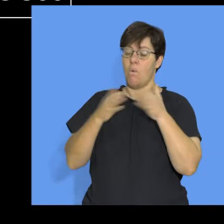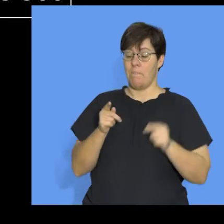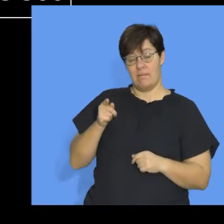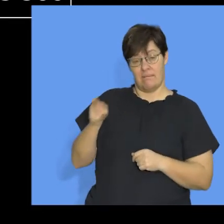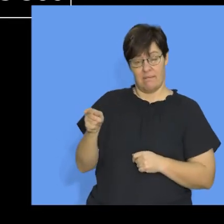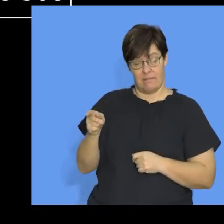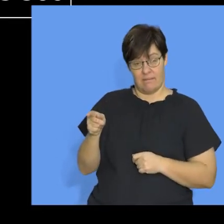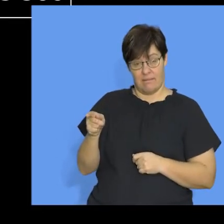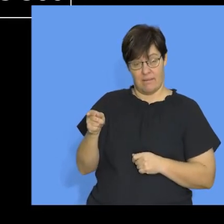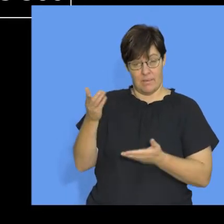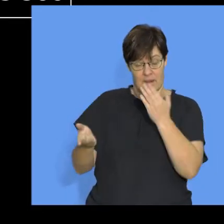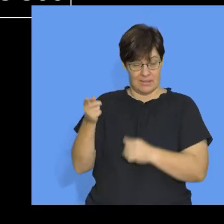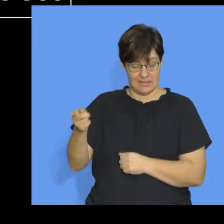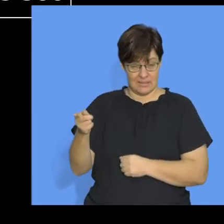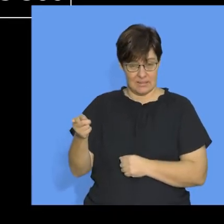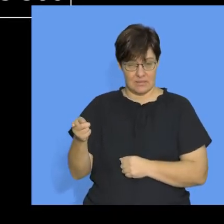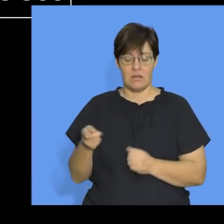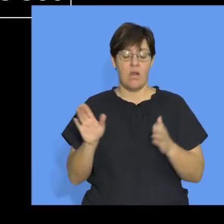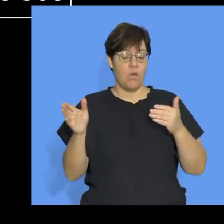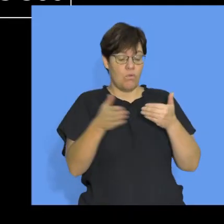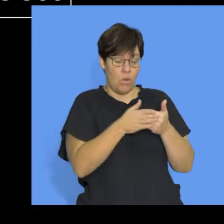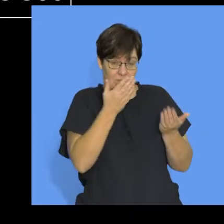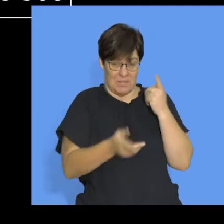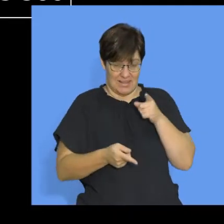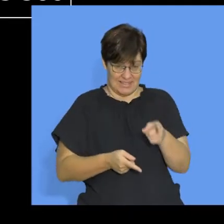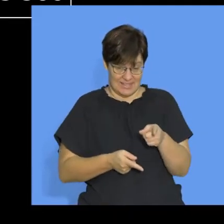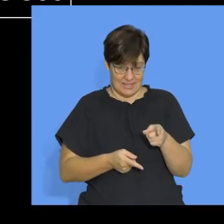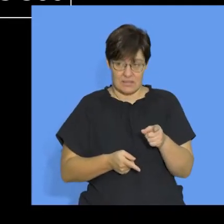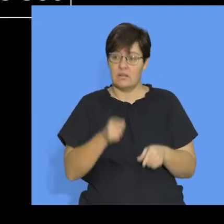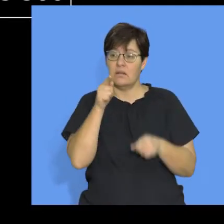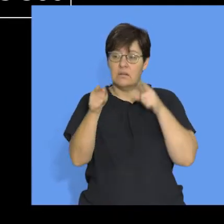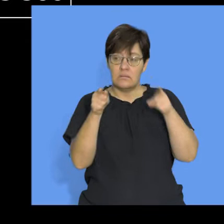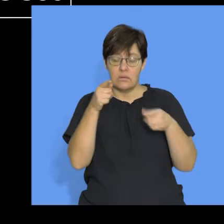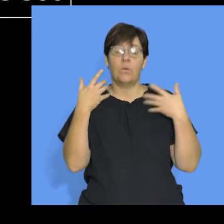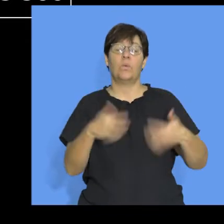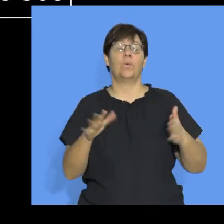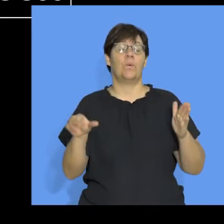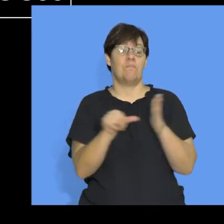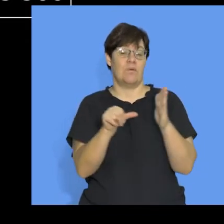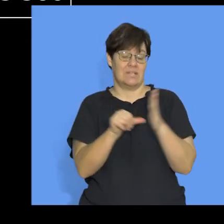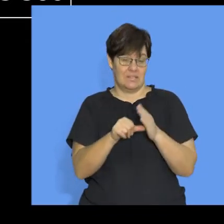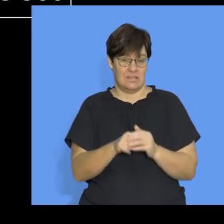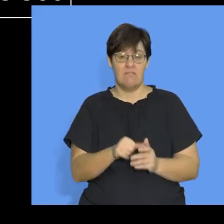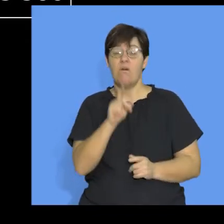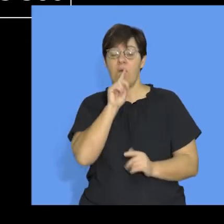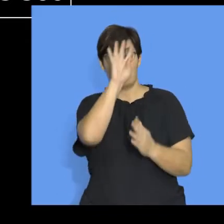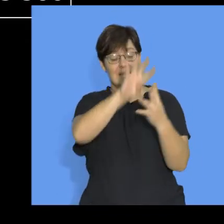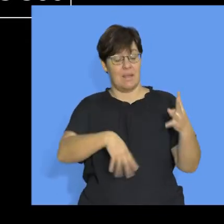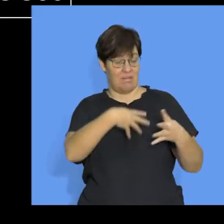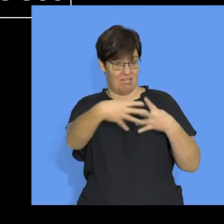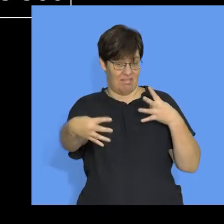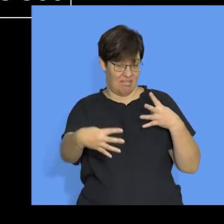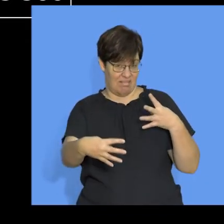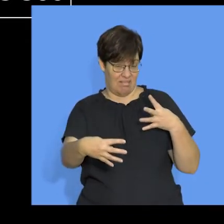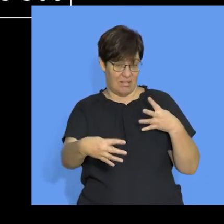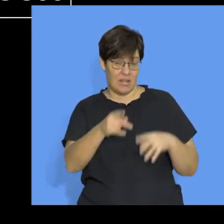balance, right? There's your closing balance. Very important when you are working with a table,